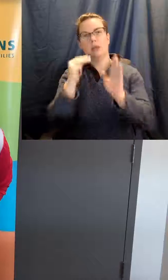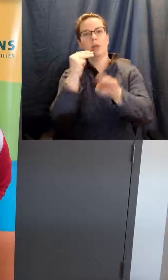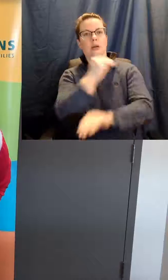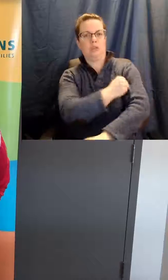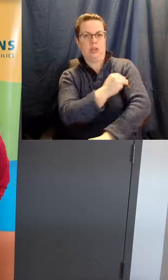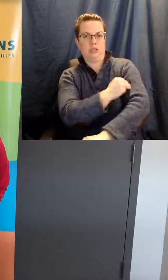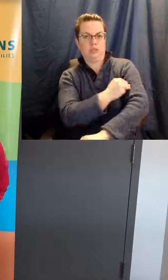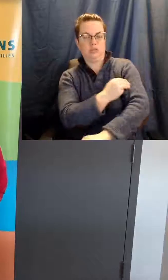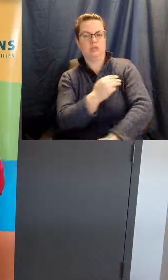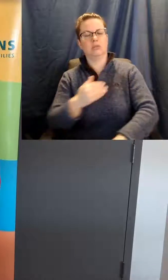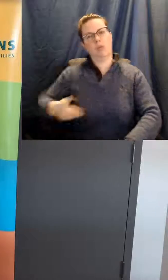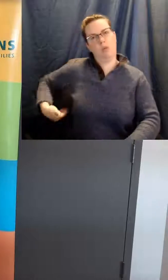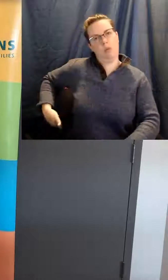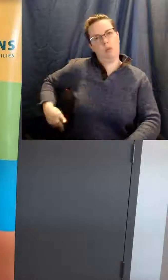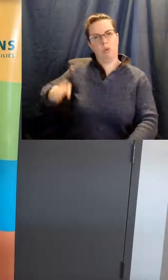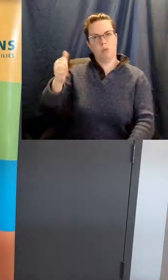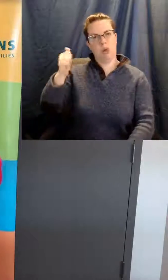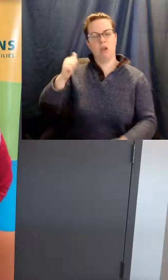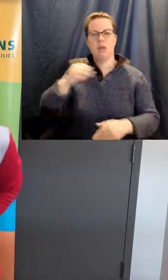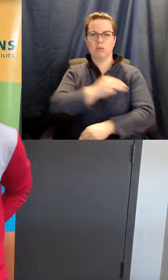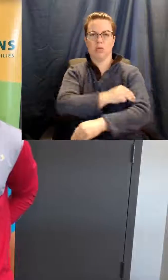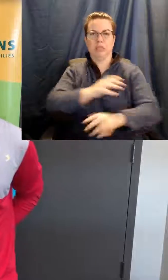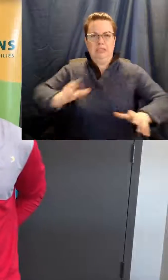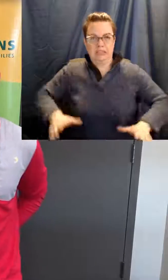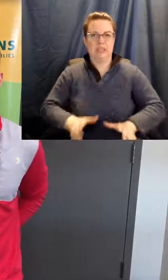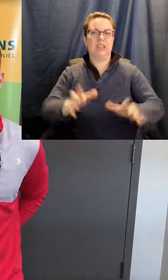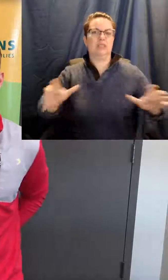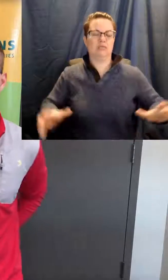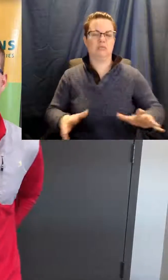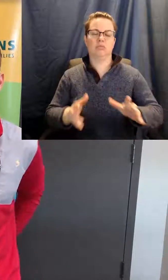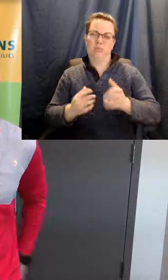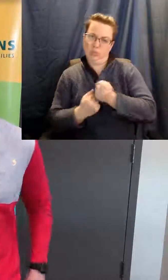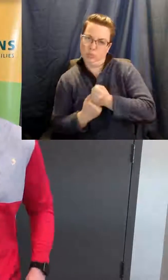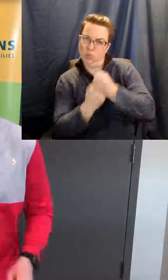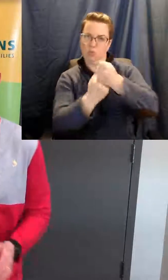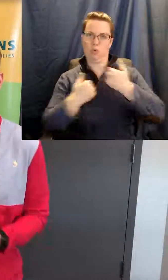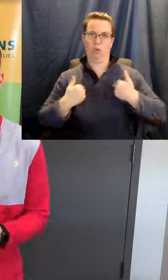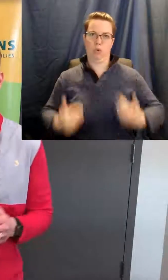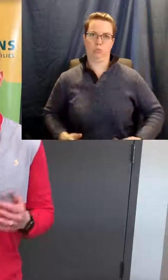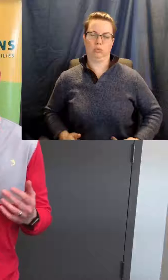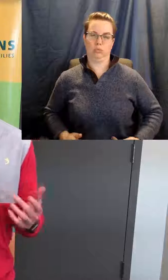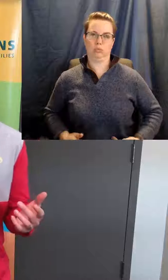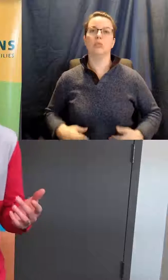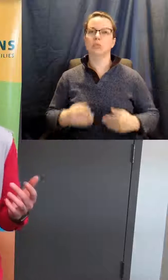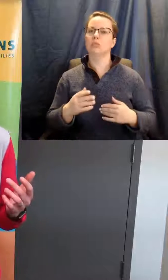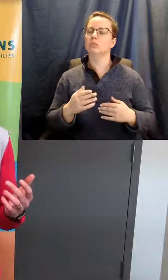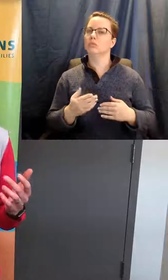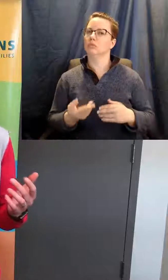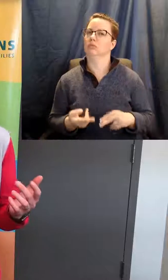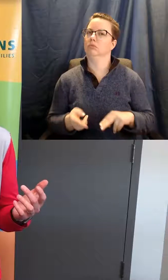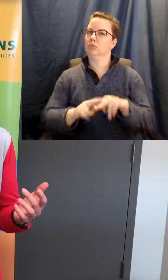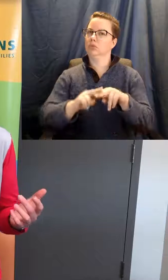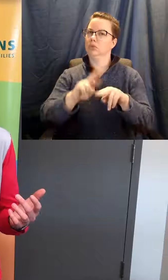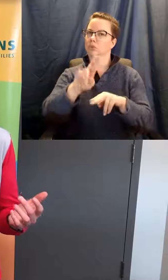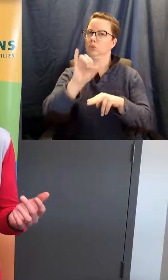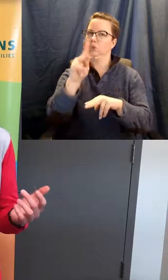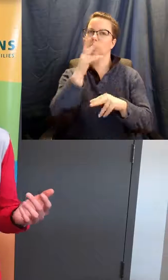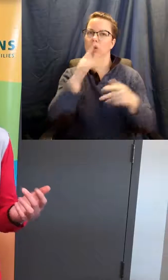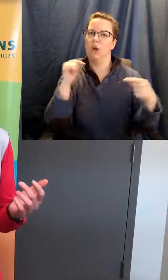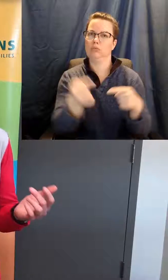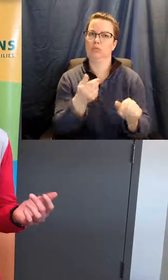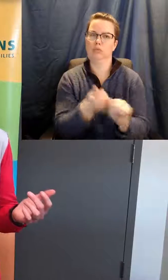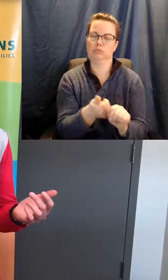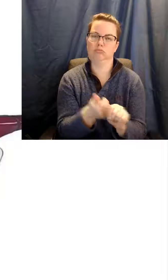risk of injury, especially if you do this for many years. In dental hygiene for dentists, they wear something that are called loupes,